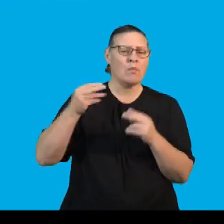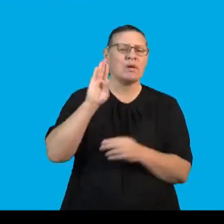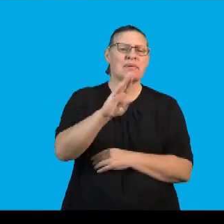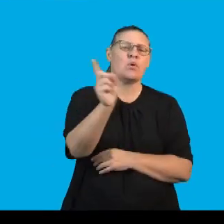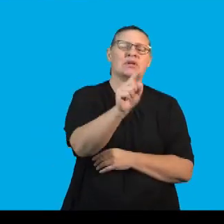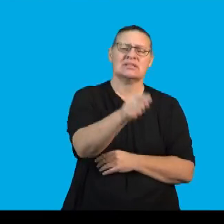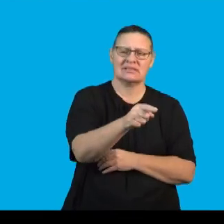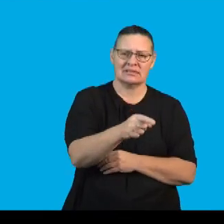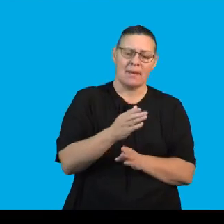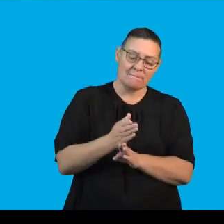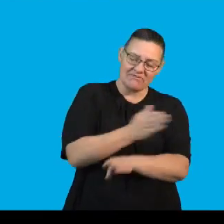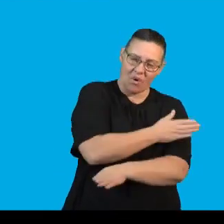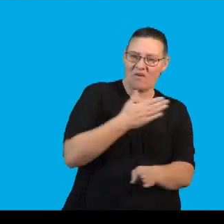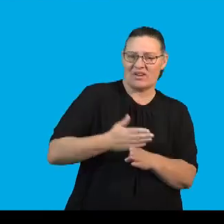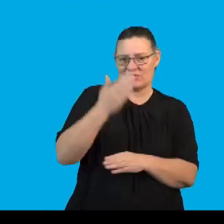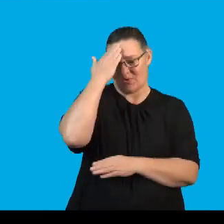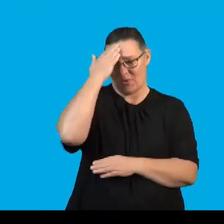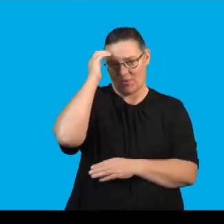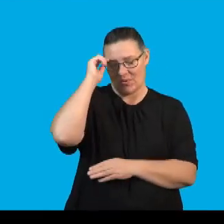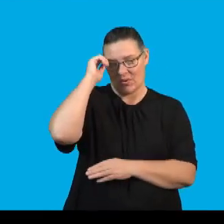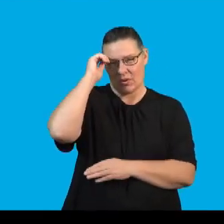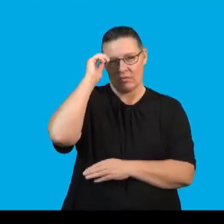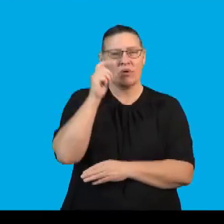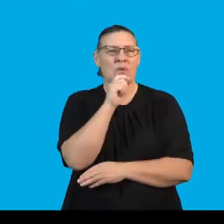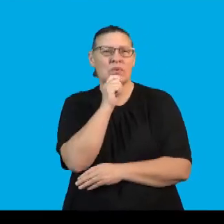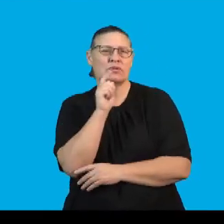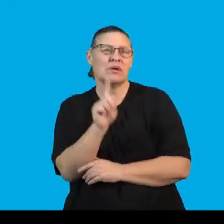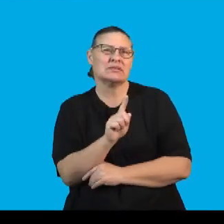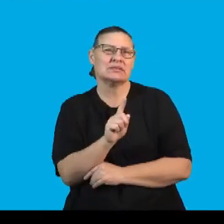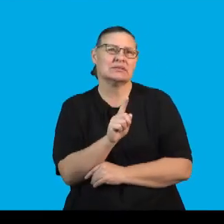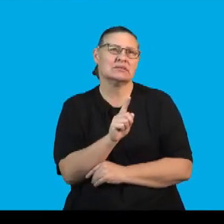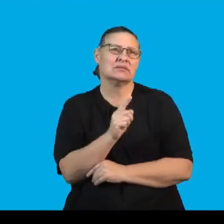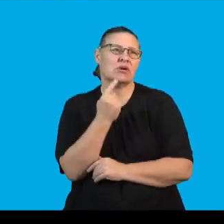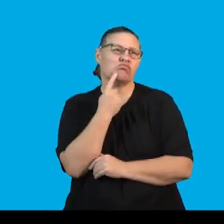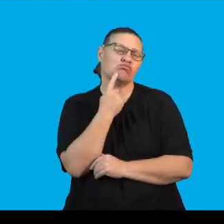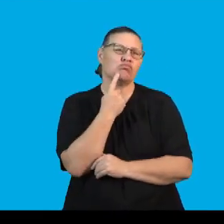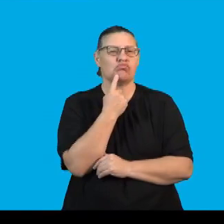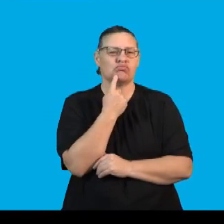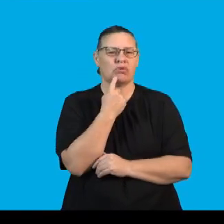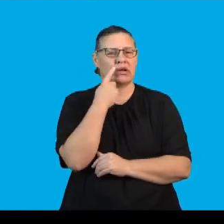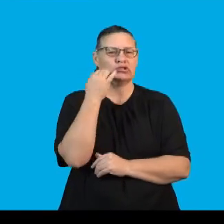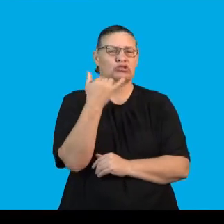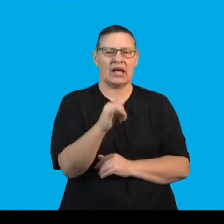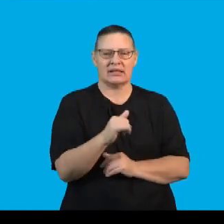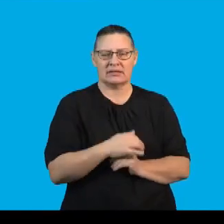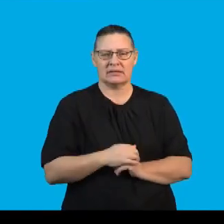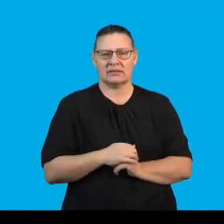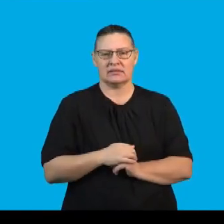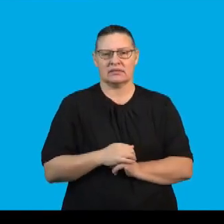to know this hormone before you know the function. And a clue that you can use is you check